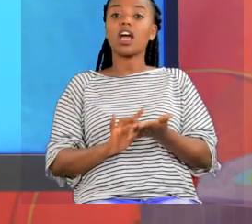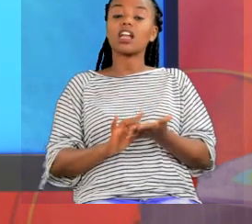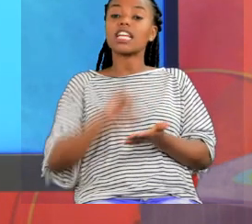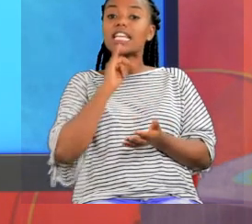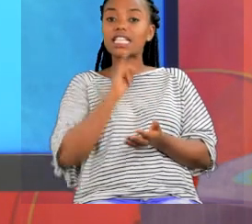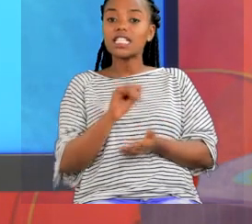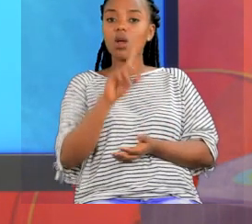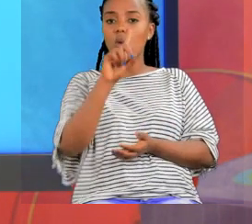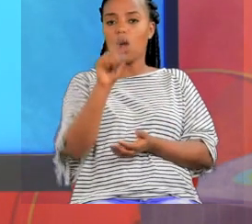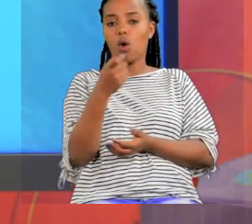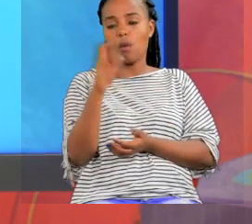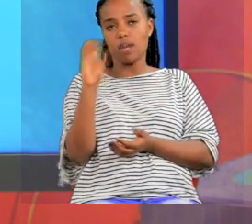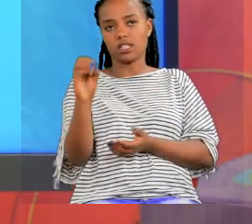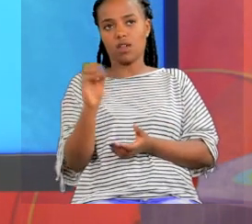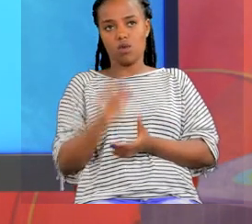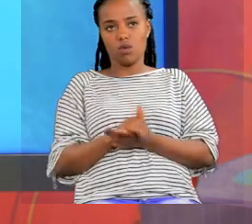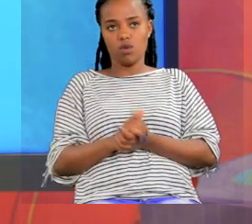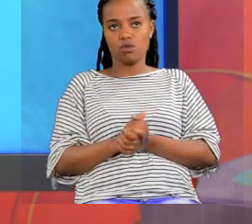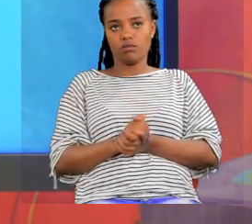this one.